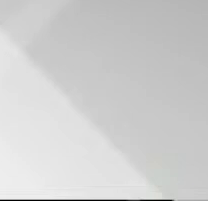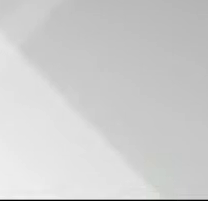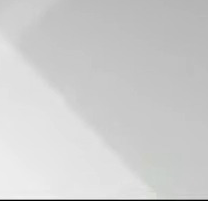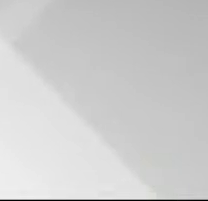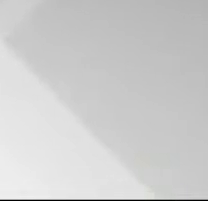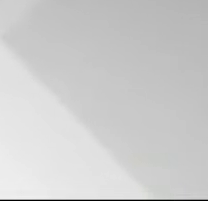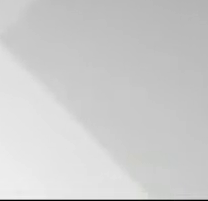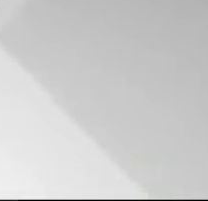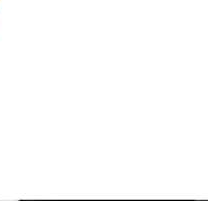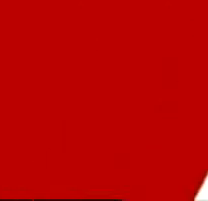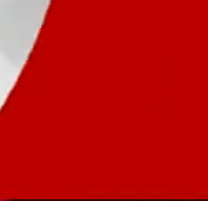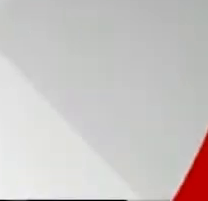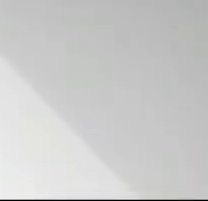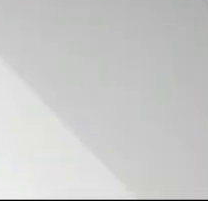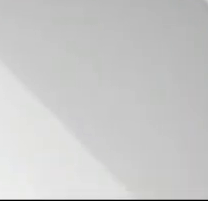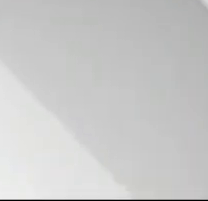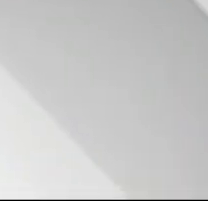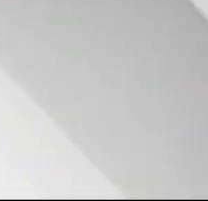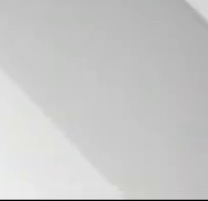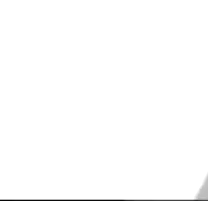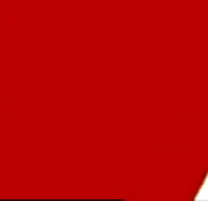0723-892-654 or